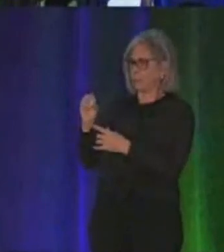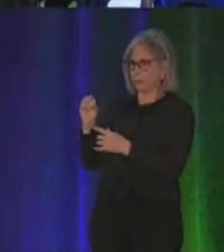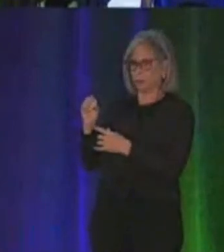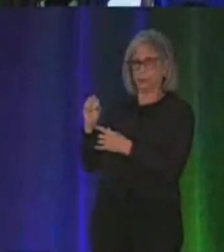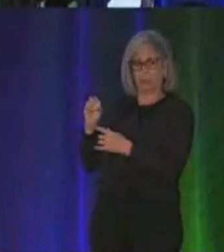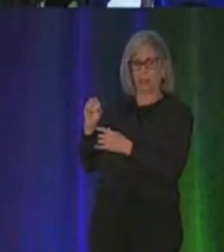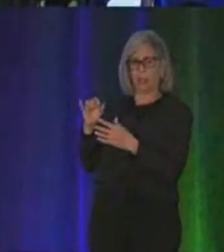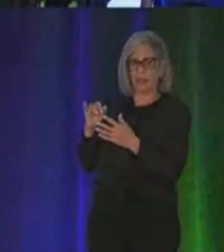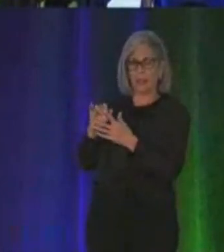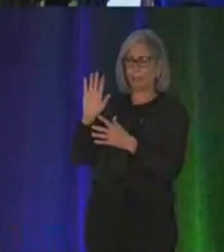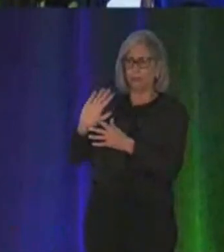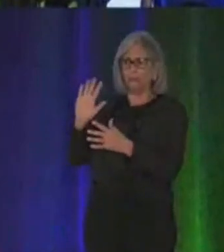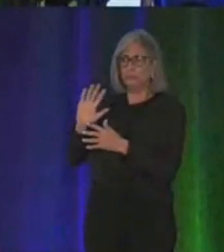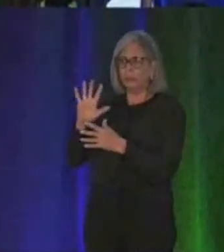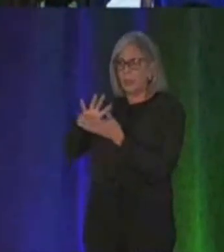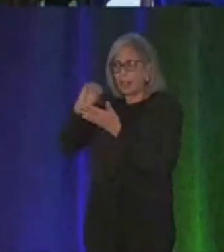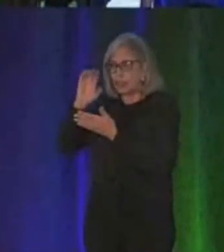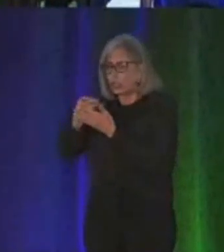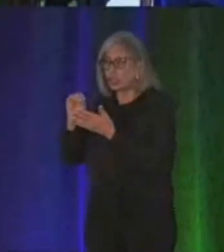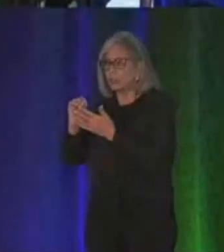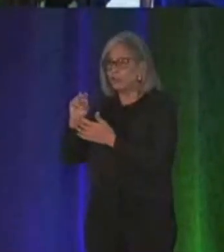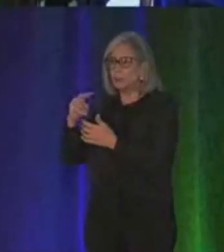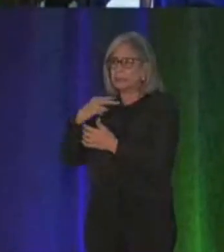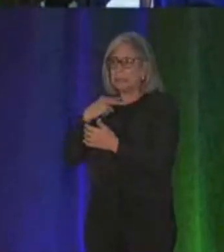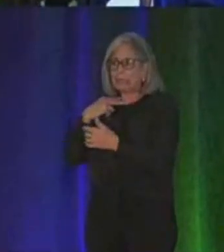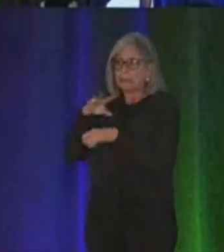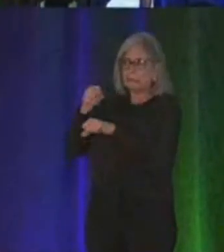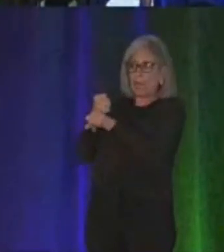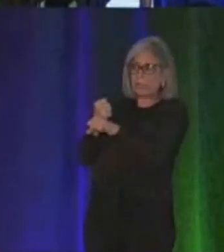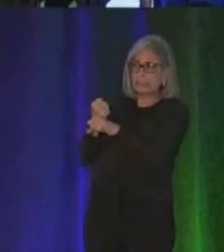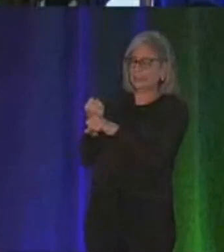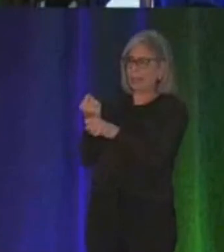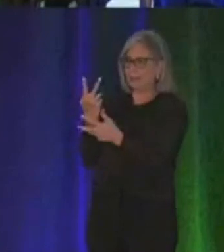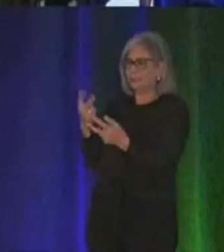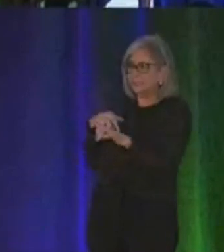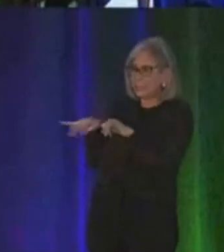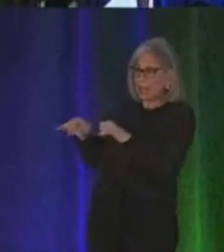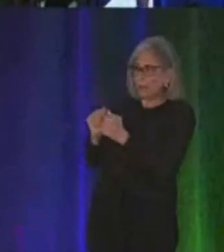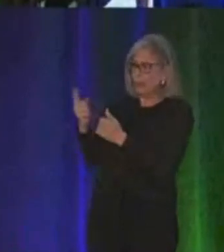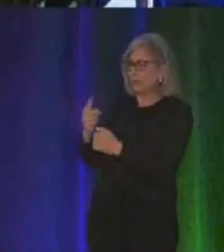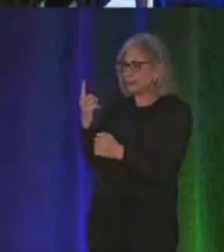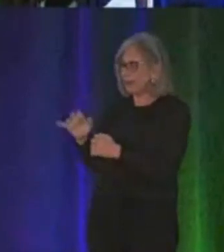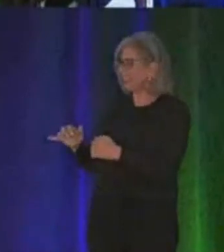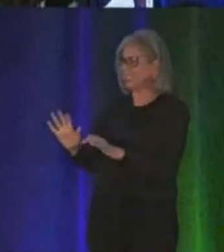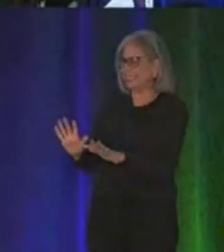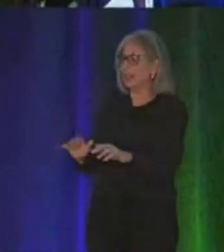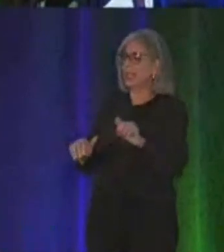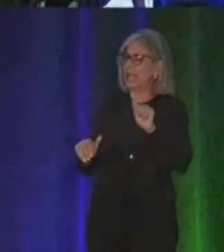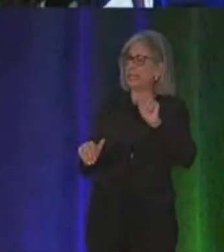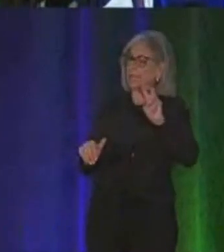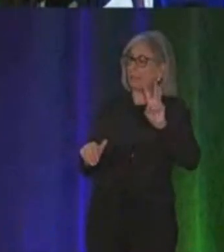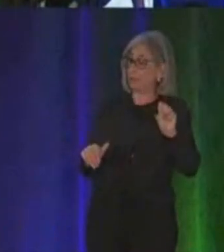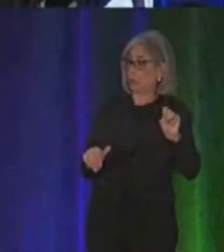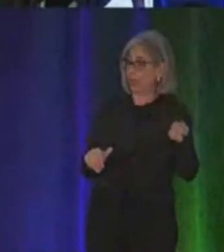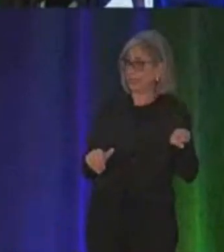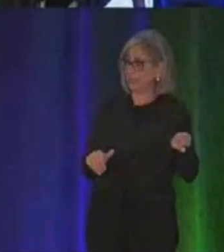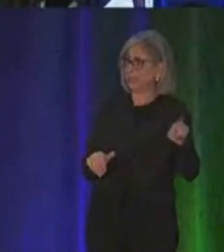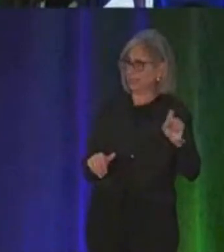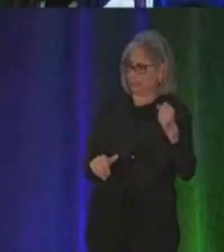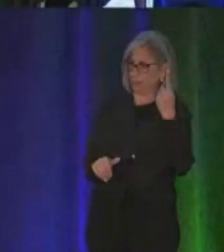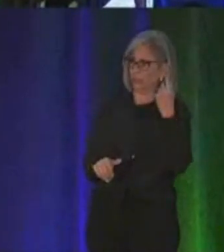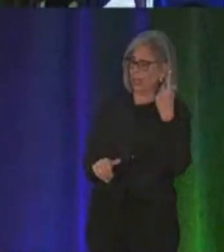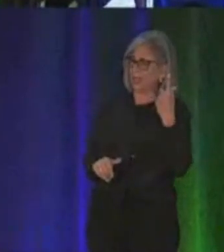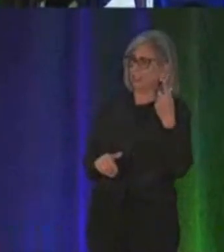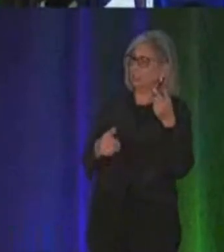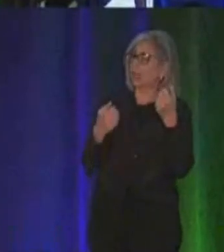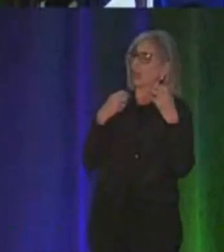of companies that like really focus on lock-in and trapping their users and how that doesn't work long-term. AWS definitely understands that they need to be driving